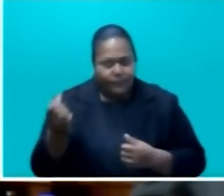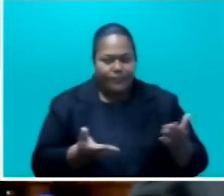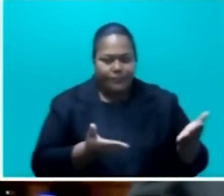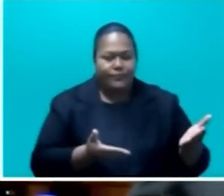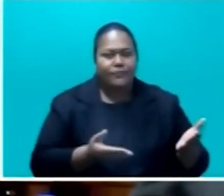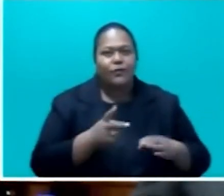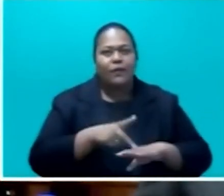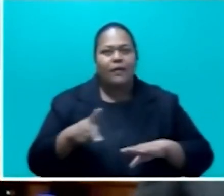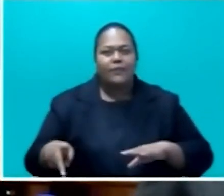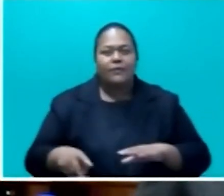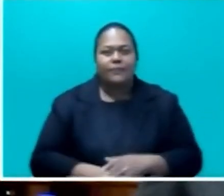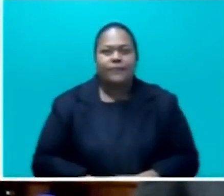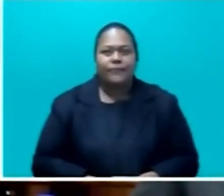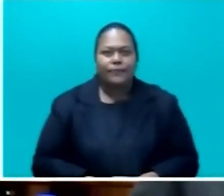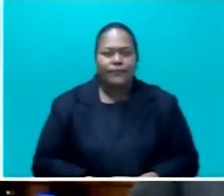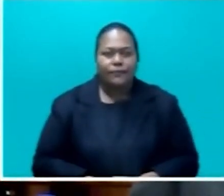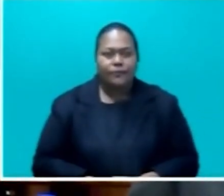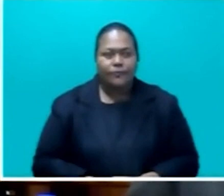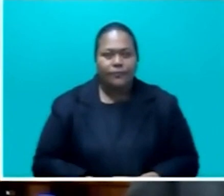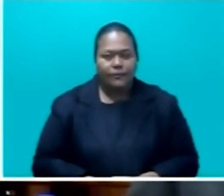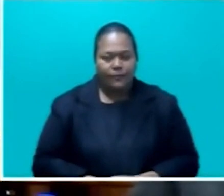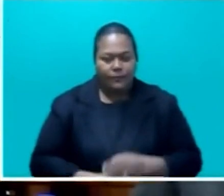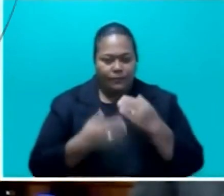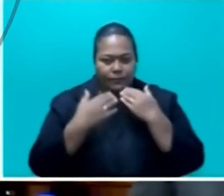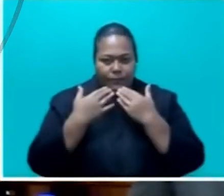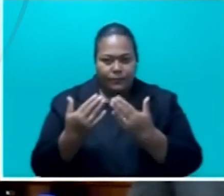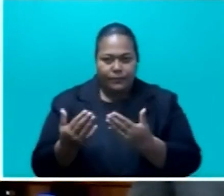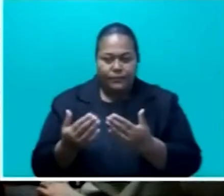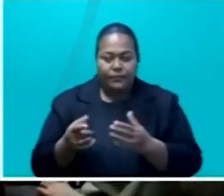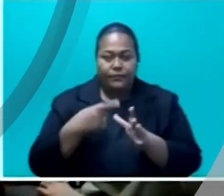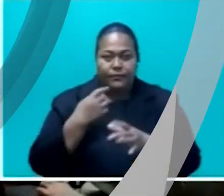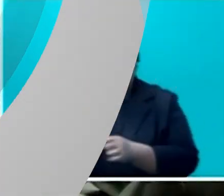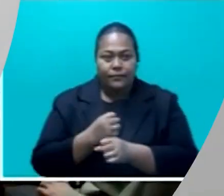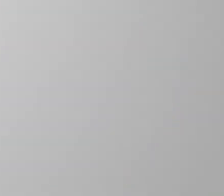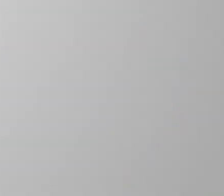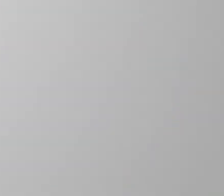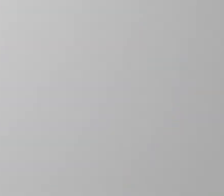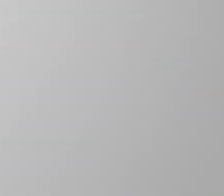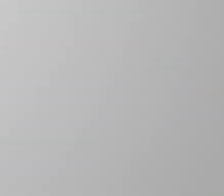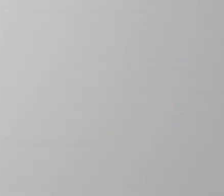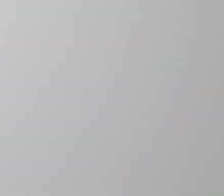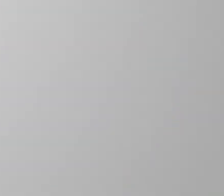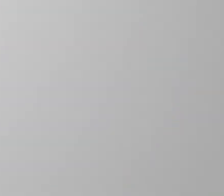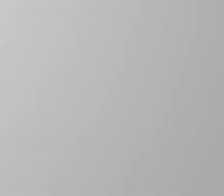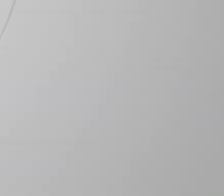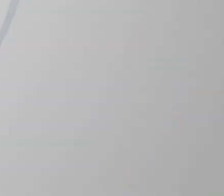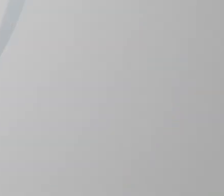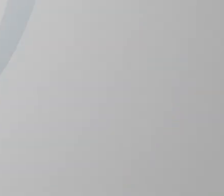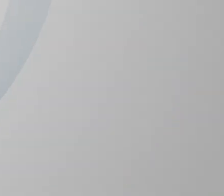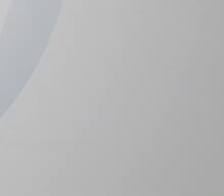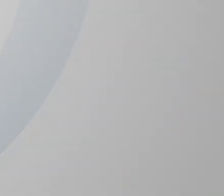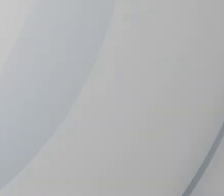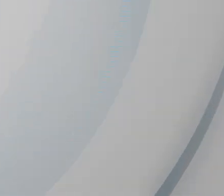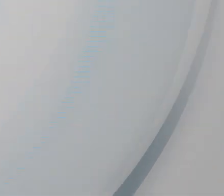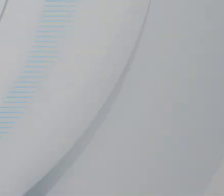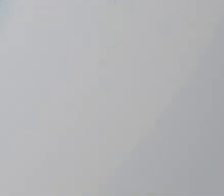is essential to ensure that any restrictions are balanced with the responsibility to speak up truth,